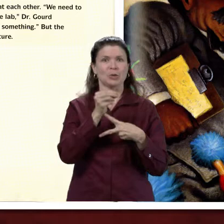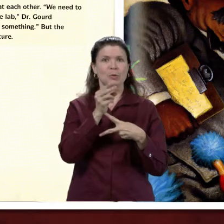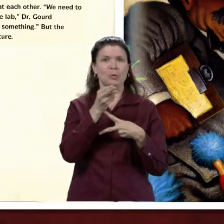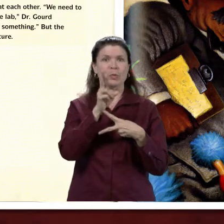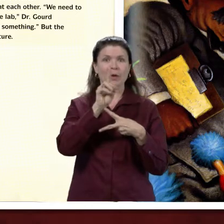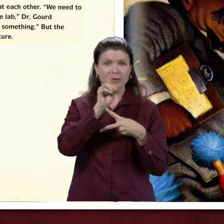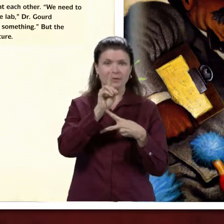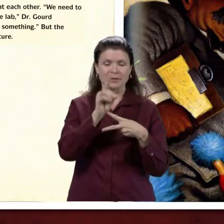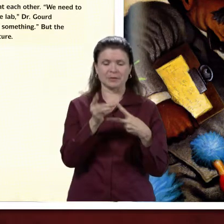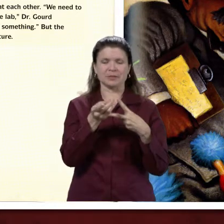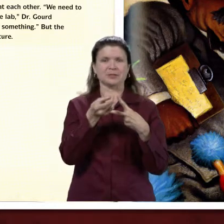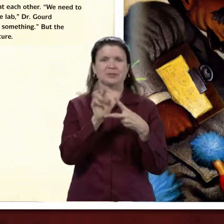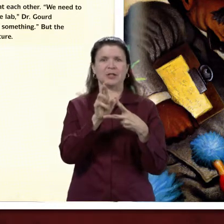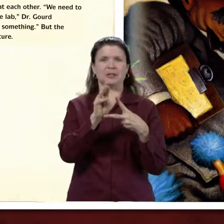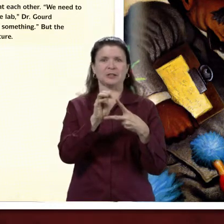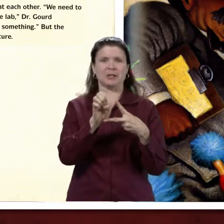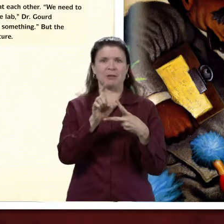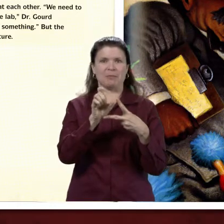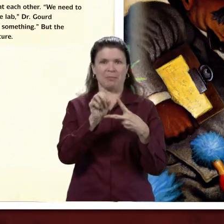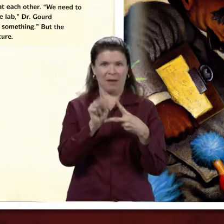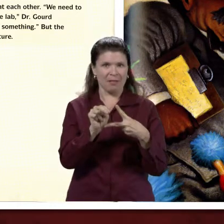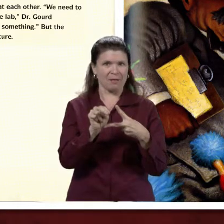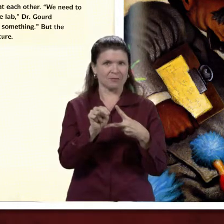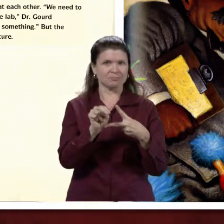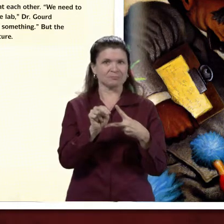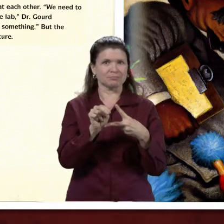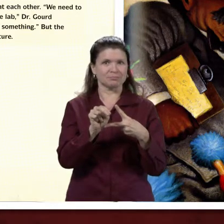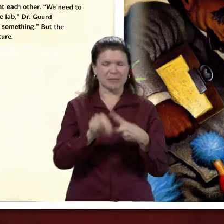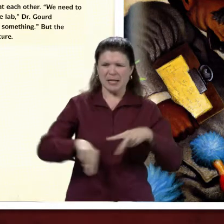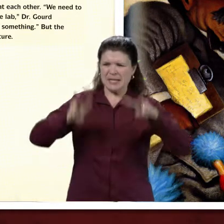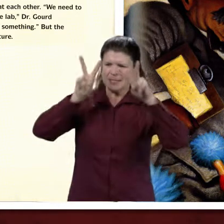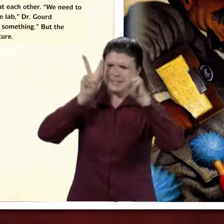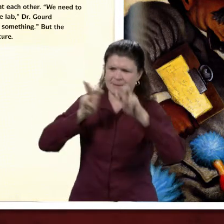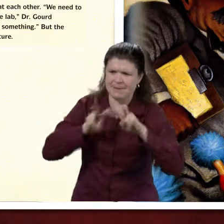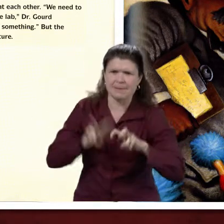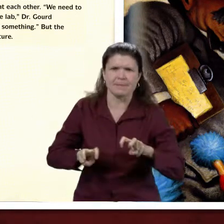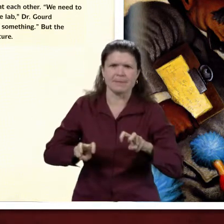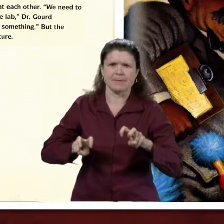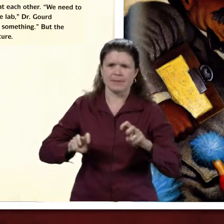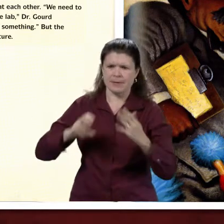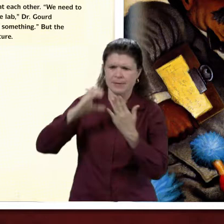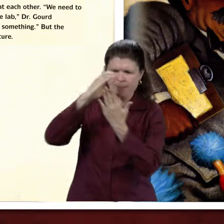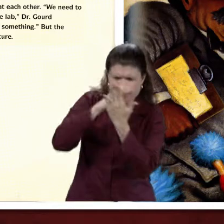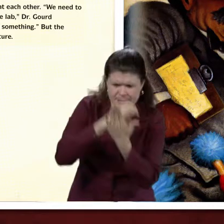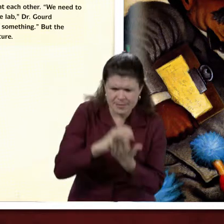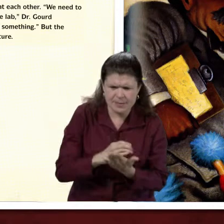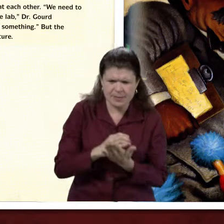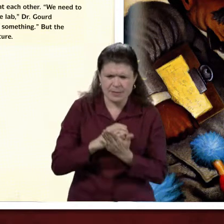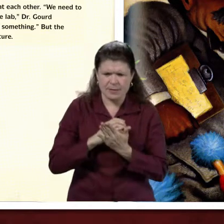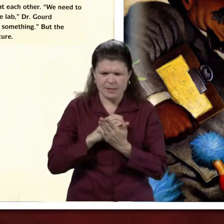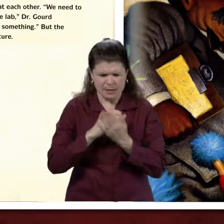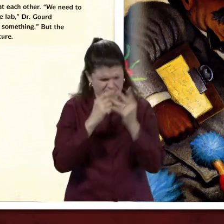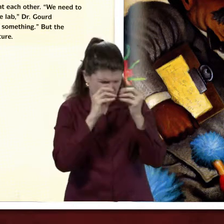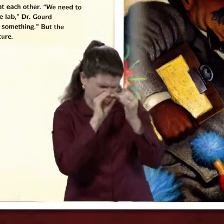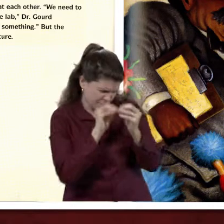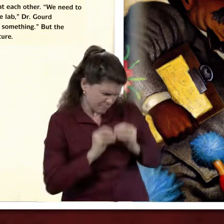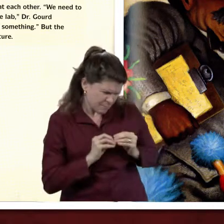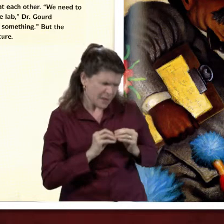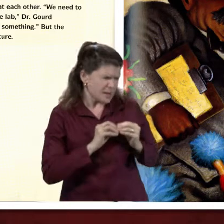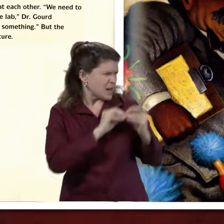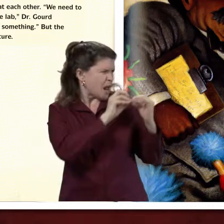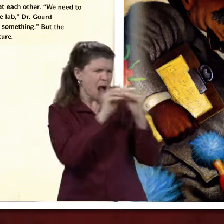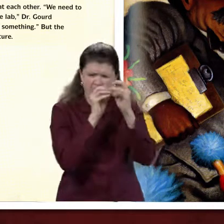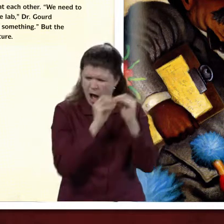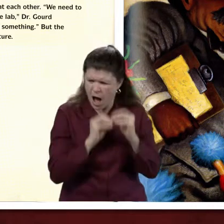wrote down lots of numbers. Then they huddled together and whispered. Dr. Gord finally spoke. "It might